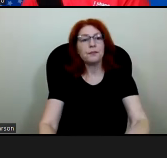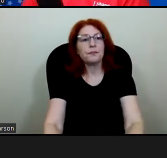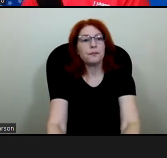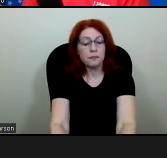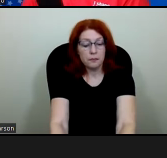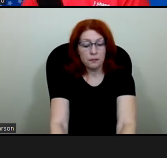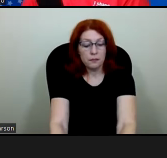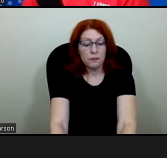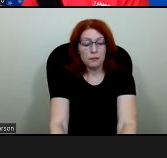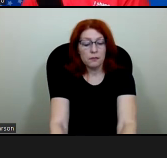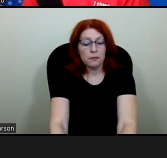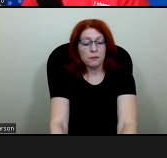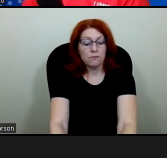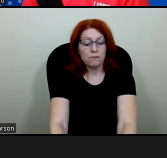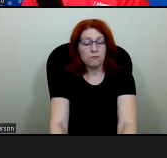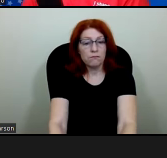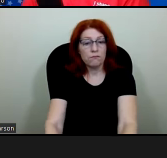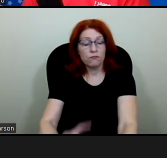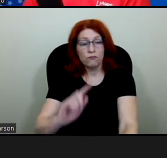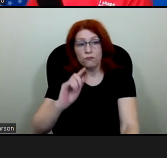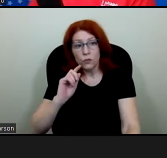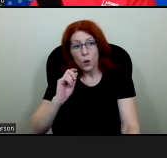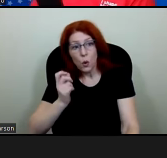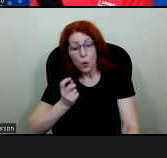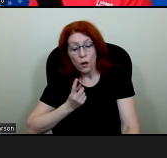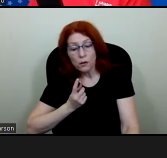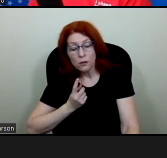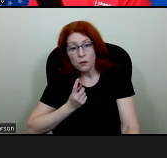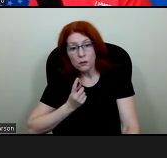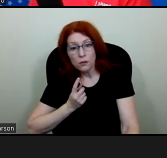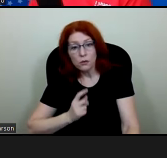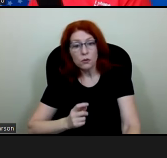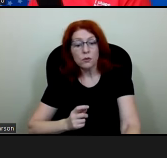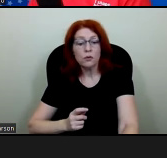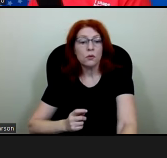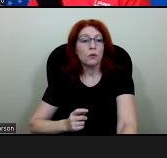Anybody got any questions? Not sure. So you have two A's now.